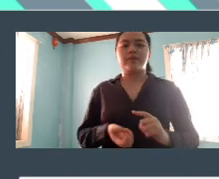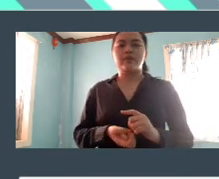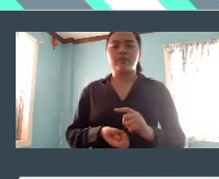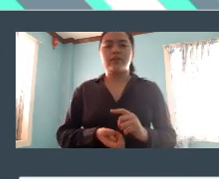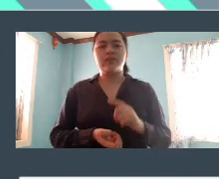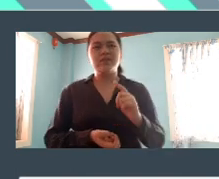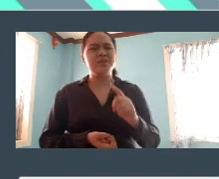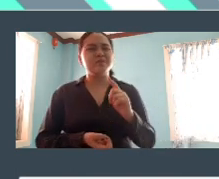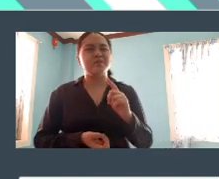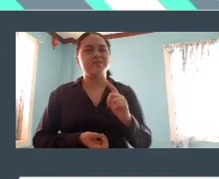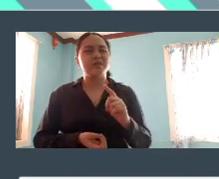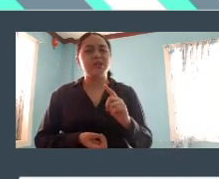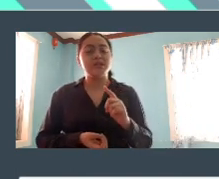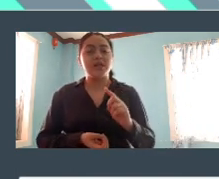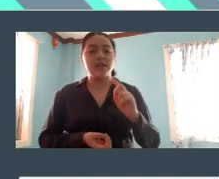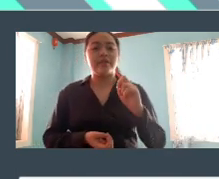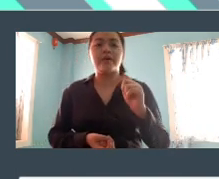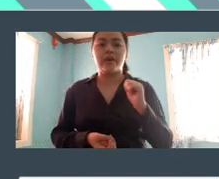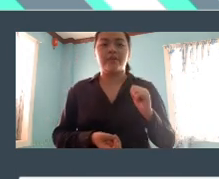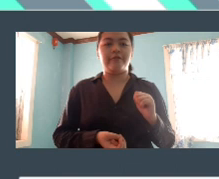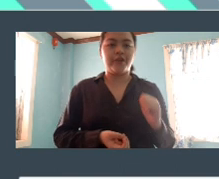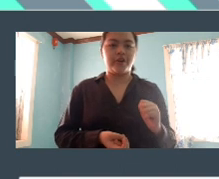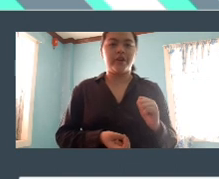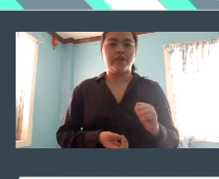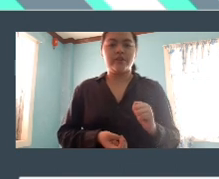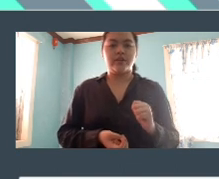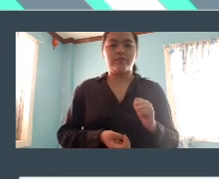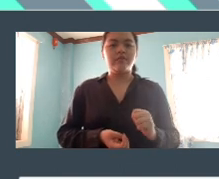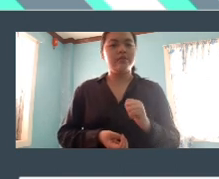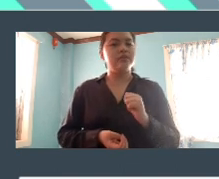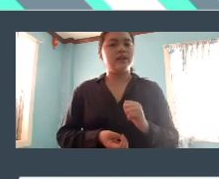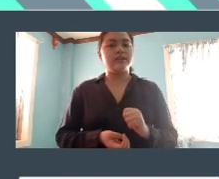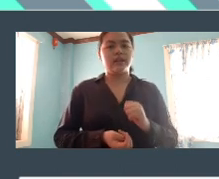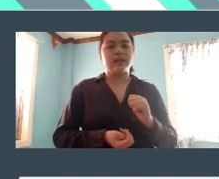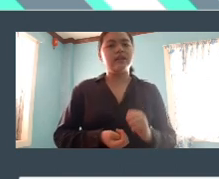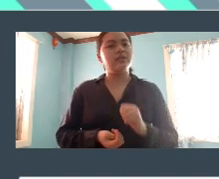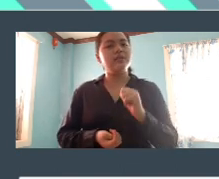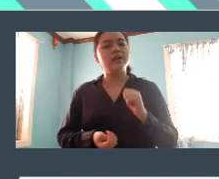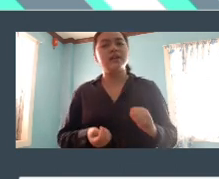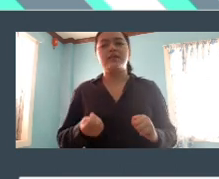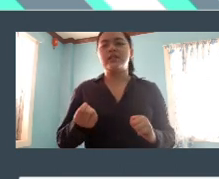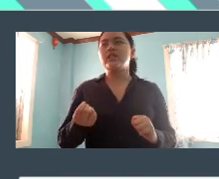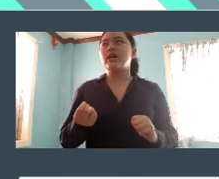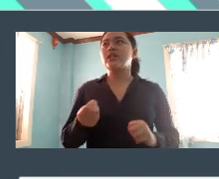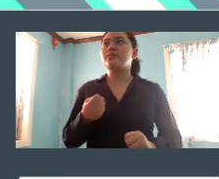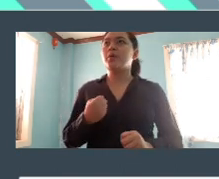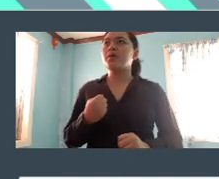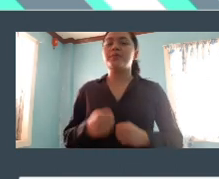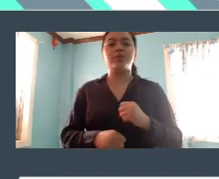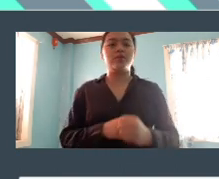gymnosperm. So in a gymnosperm, there is the conifer. Now move on to the second category, which is